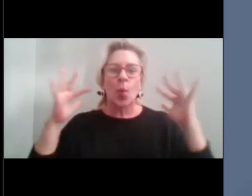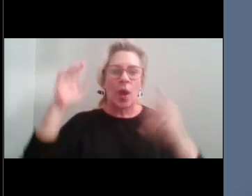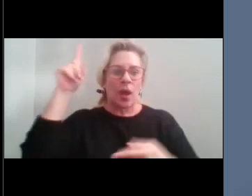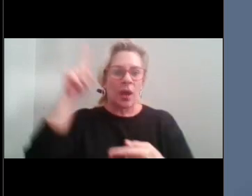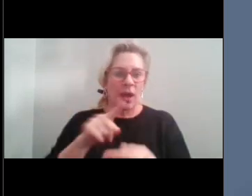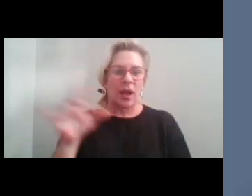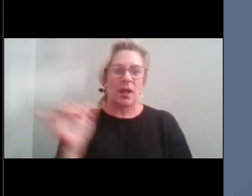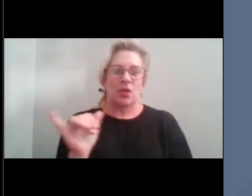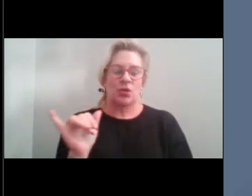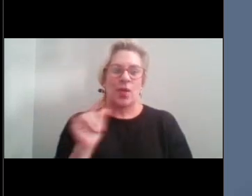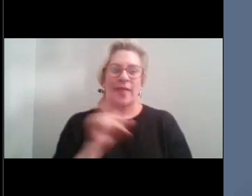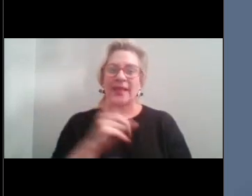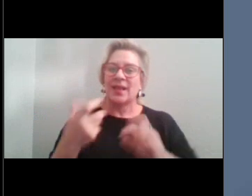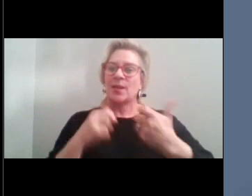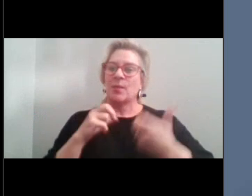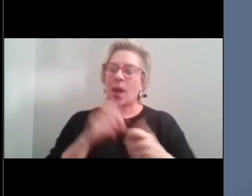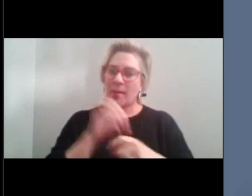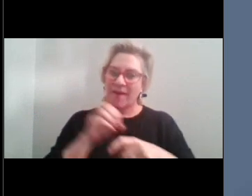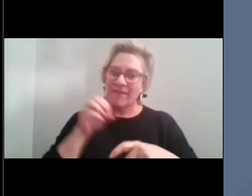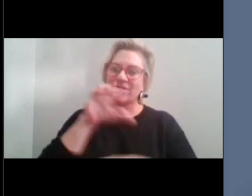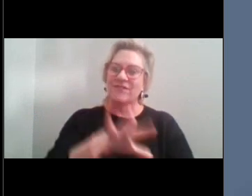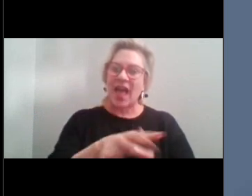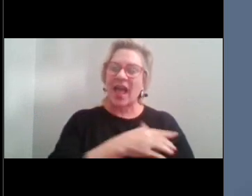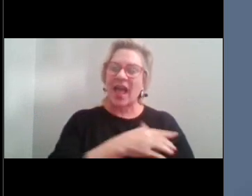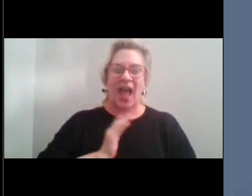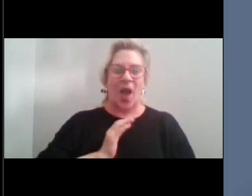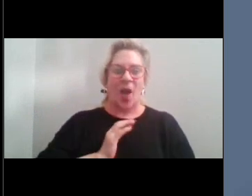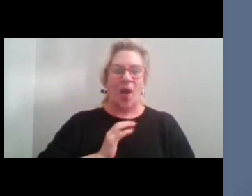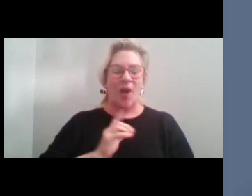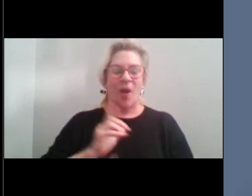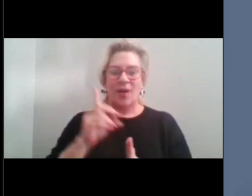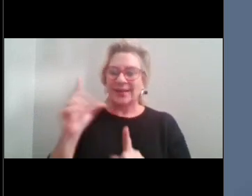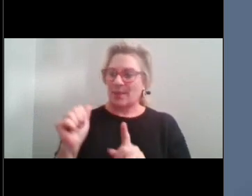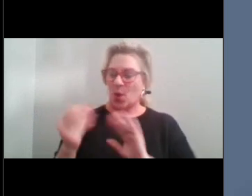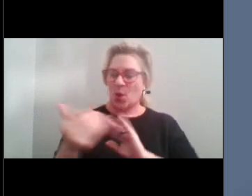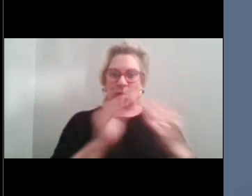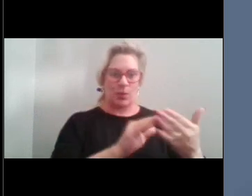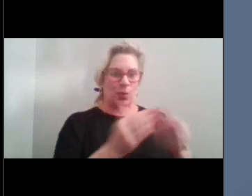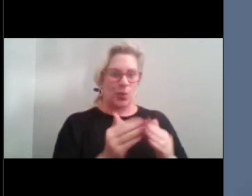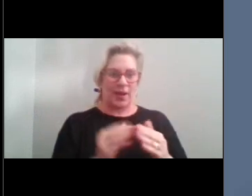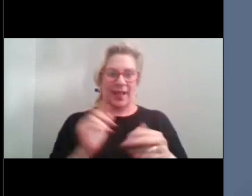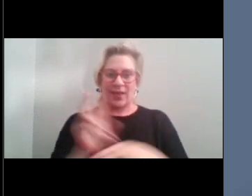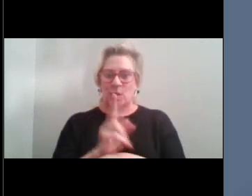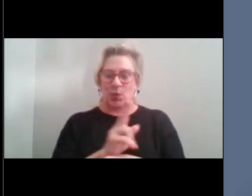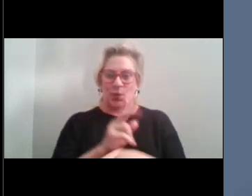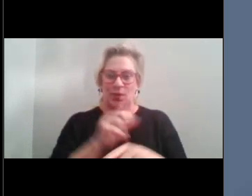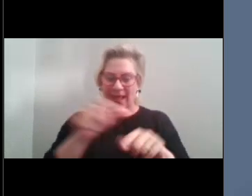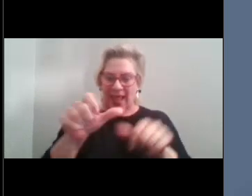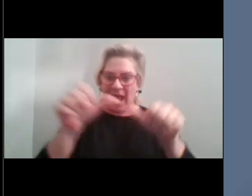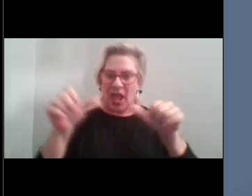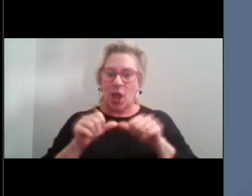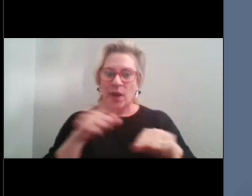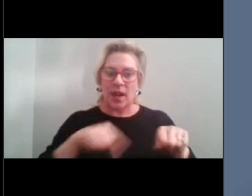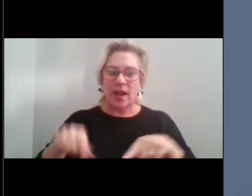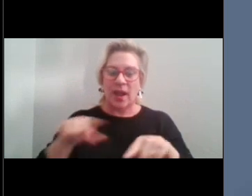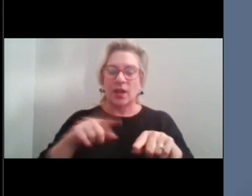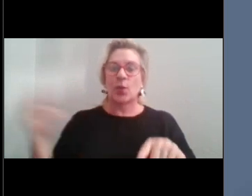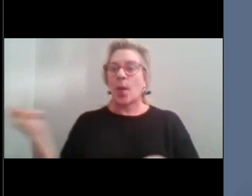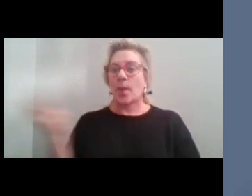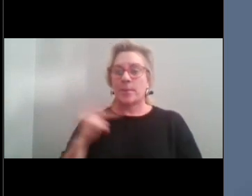These issues also greatly affect our disadvantaged communities that line these freight corridors. RCTC and